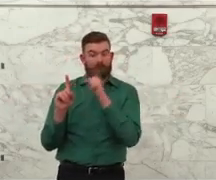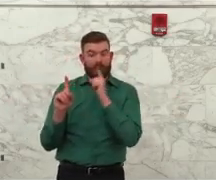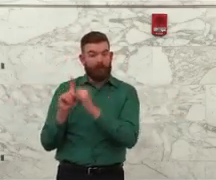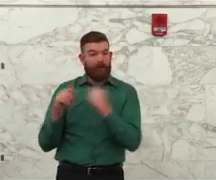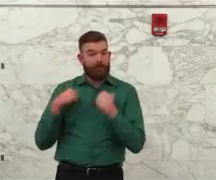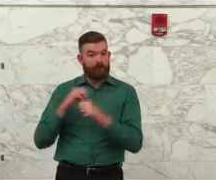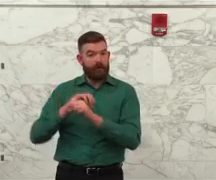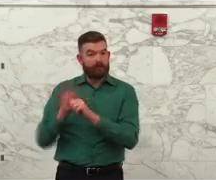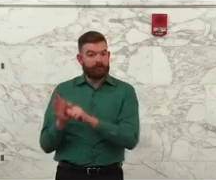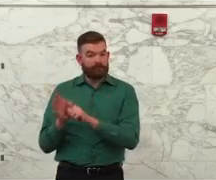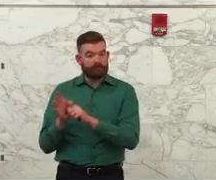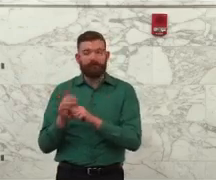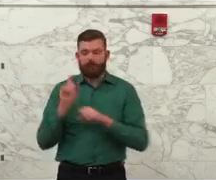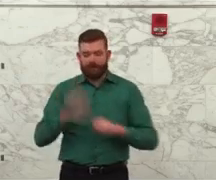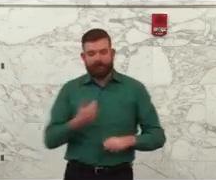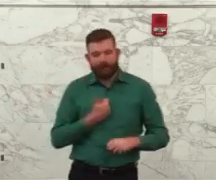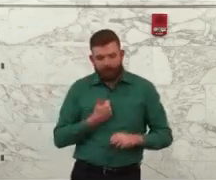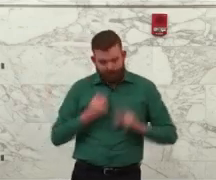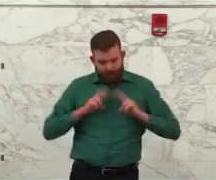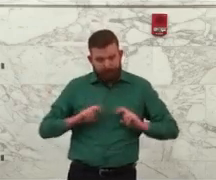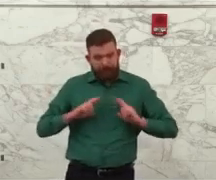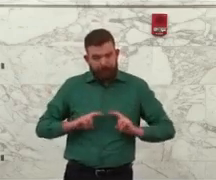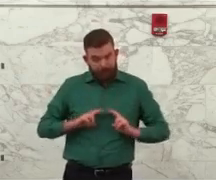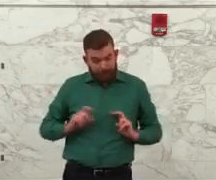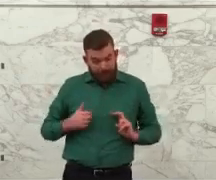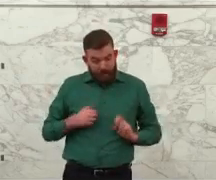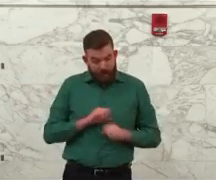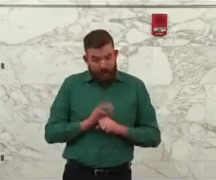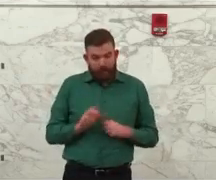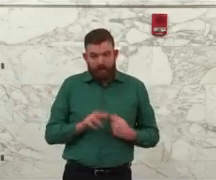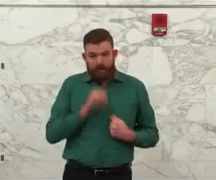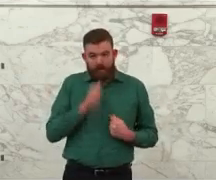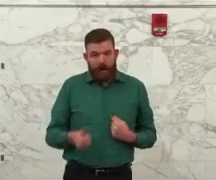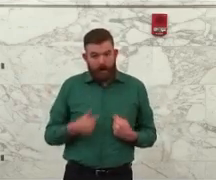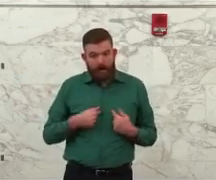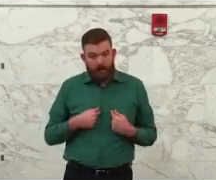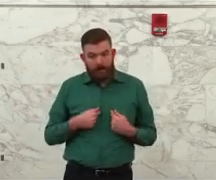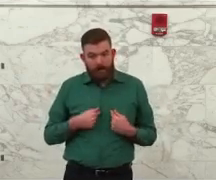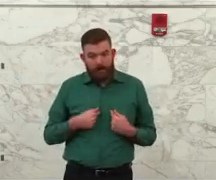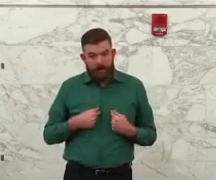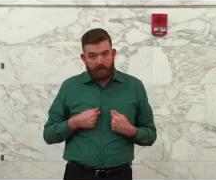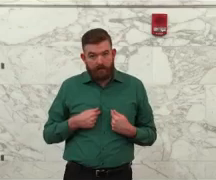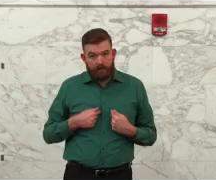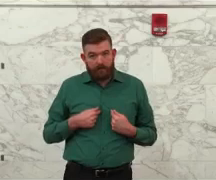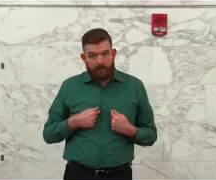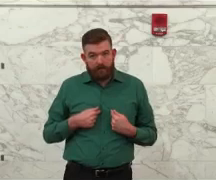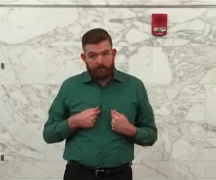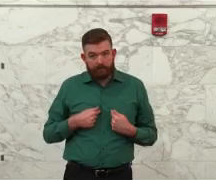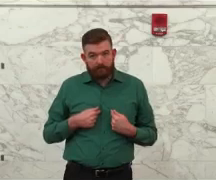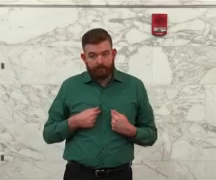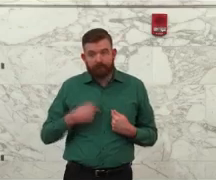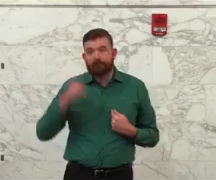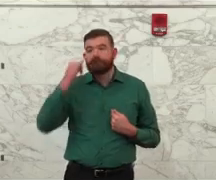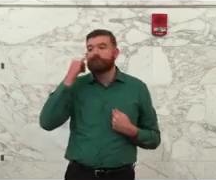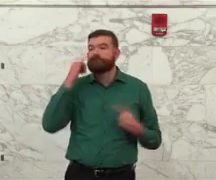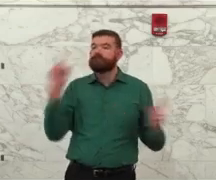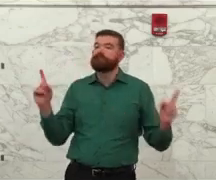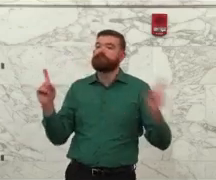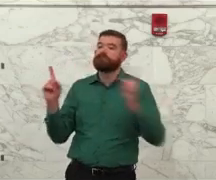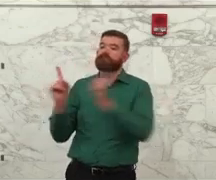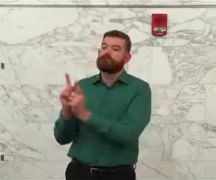of pneumonia without a known cause, exposure to a COVID-19